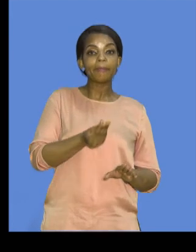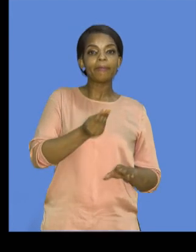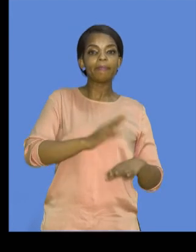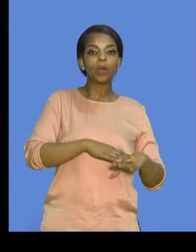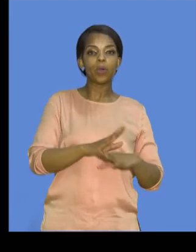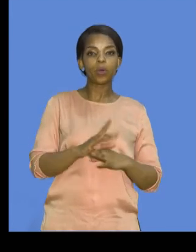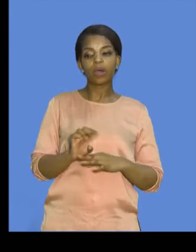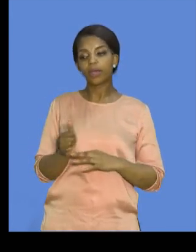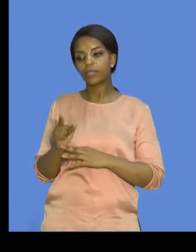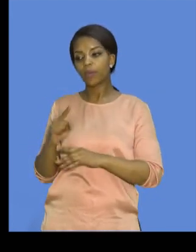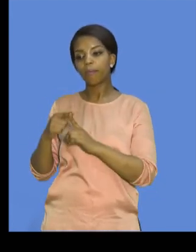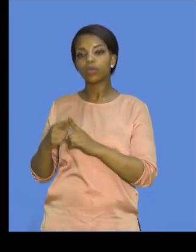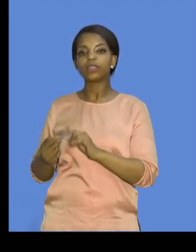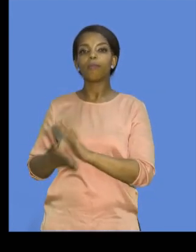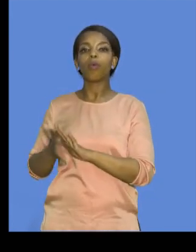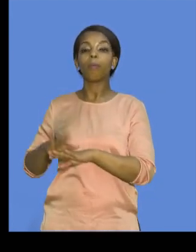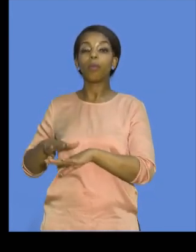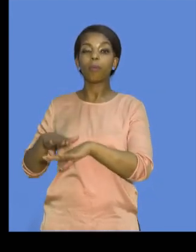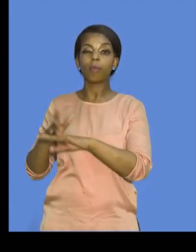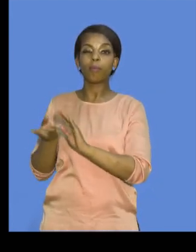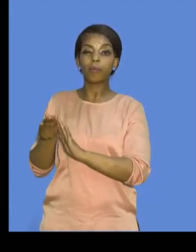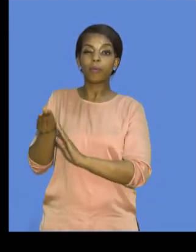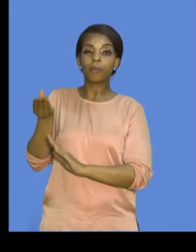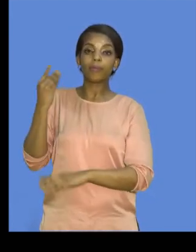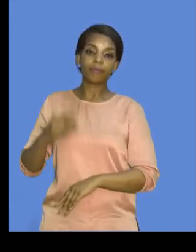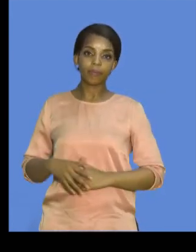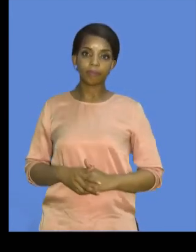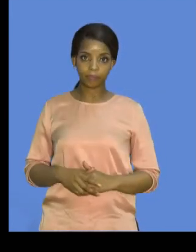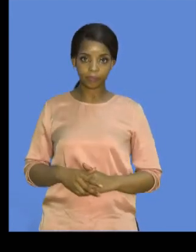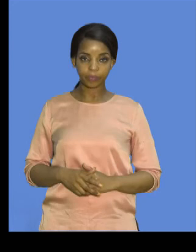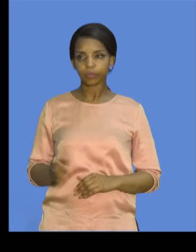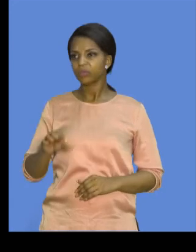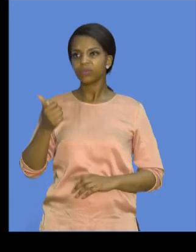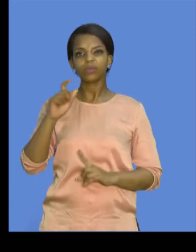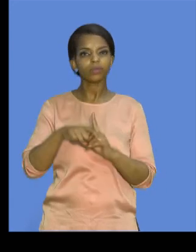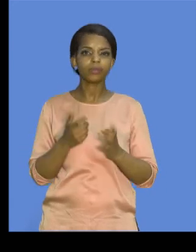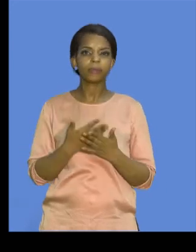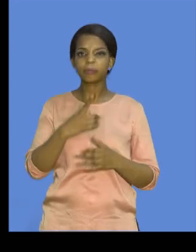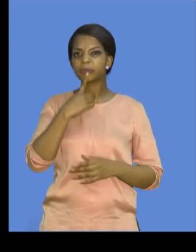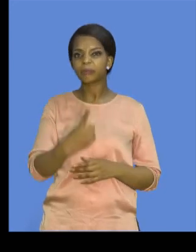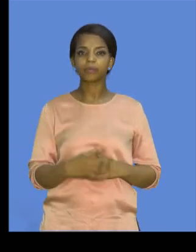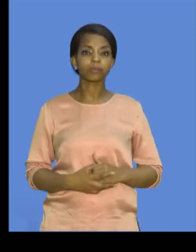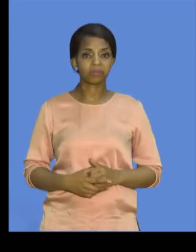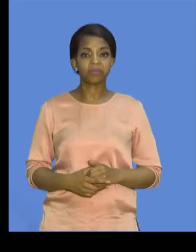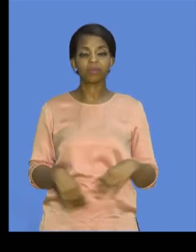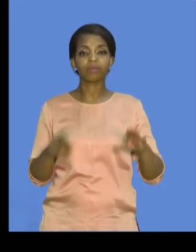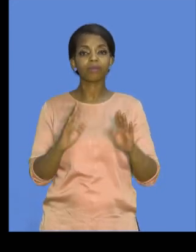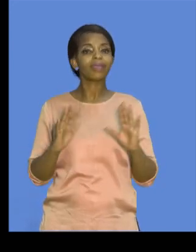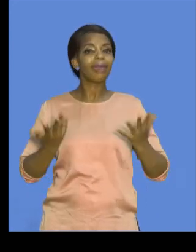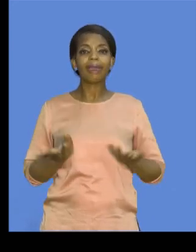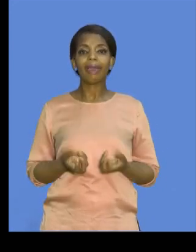by losing, right? And then the other question says how many electrons